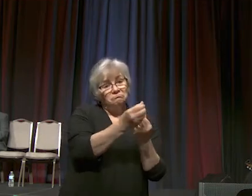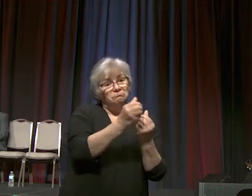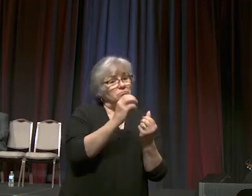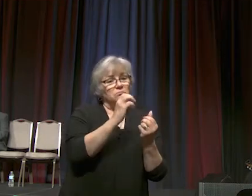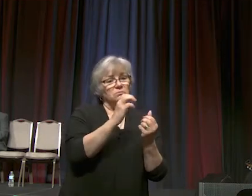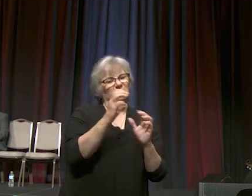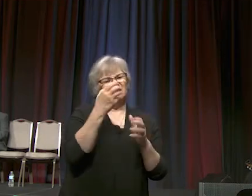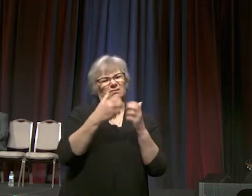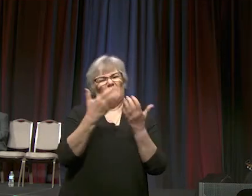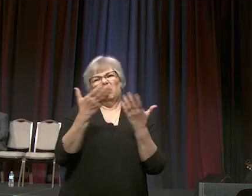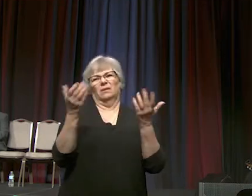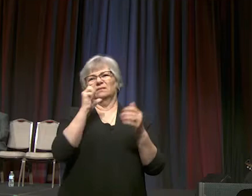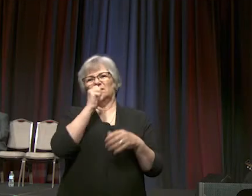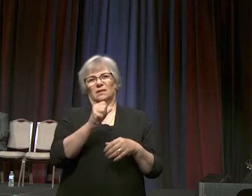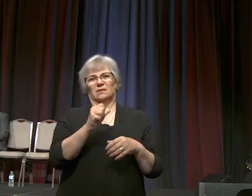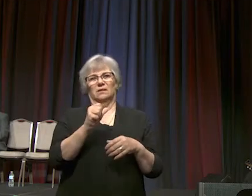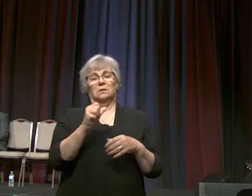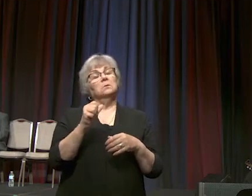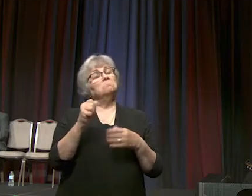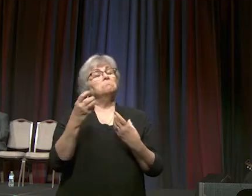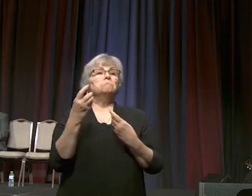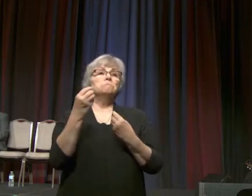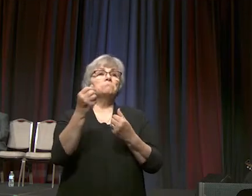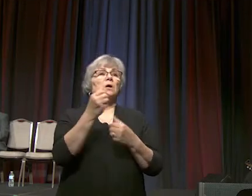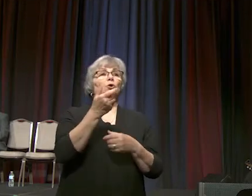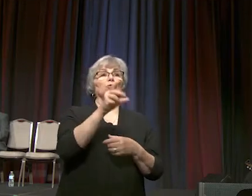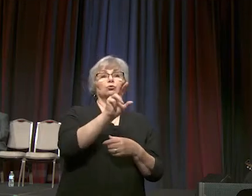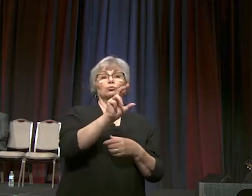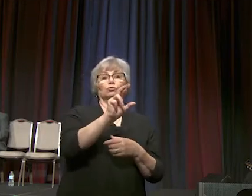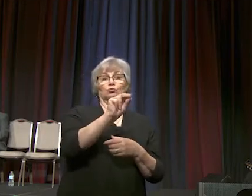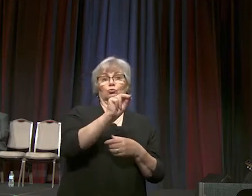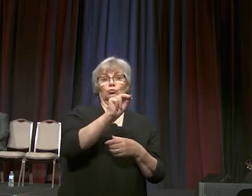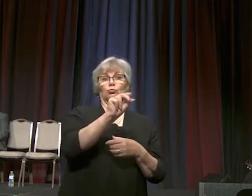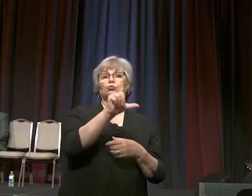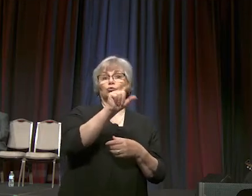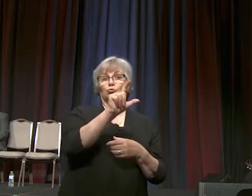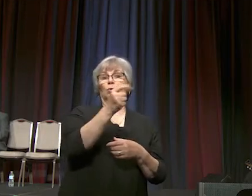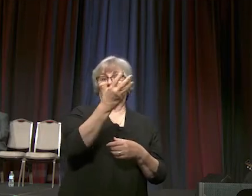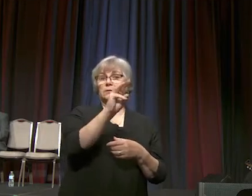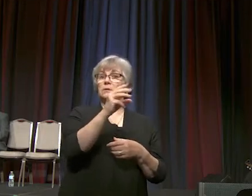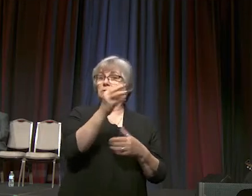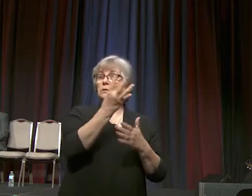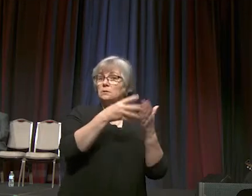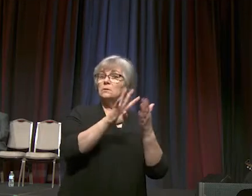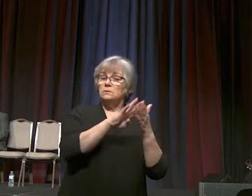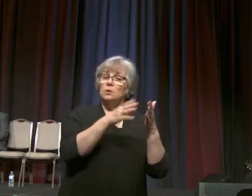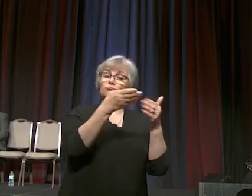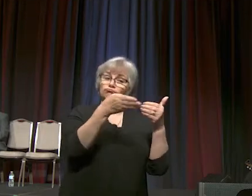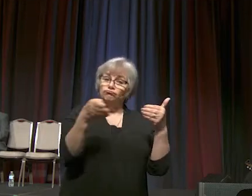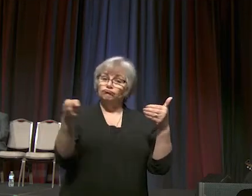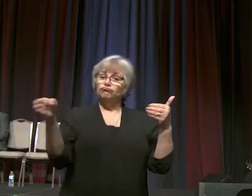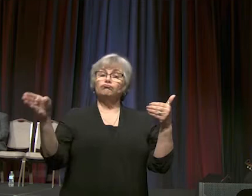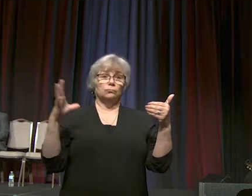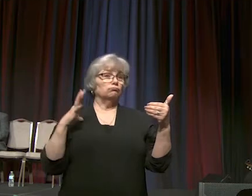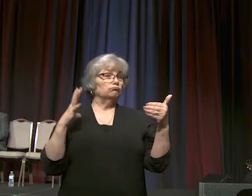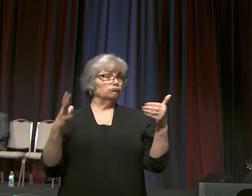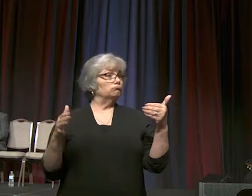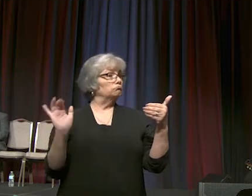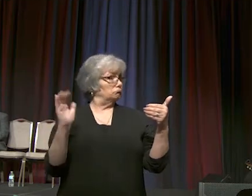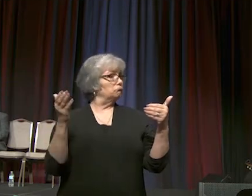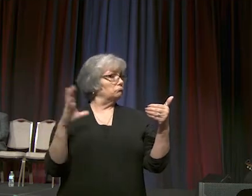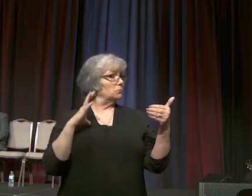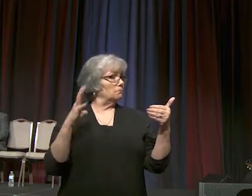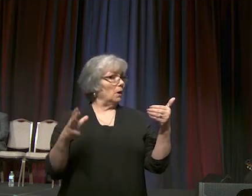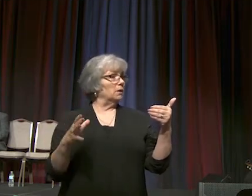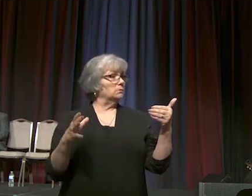so things worked pretty well in 2016 in terms of the way the schedule was laid out. And so